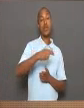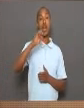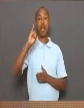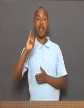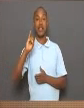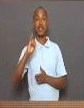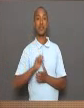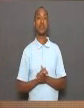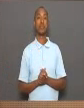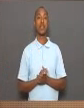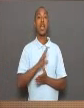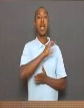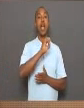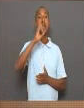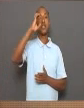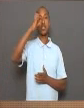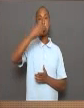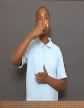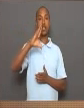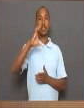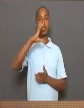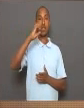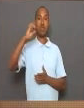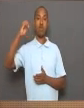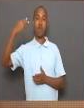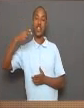hydroiodic acid, and acetic acid.